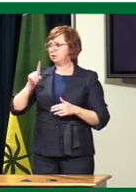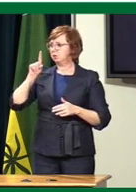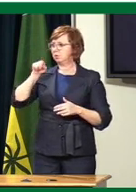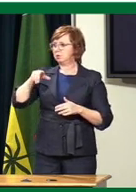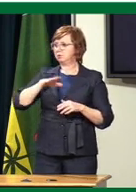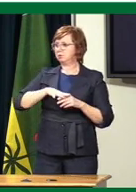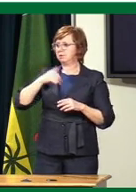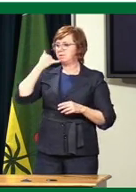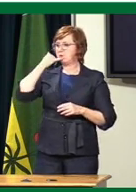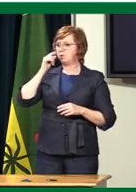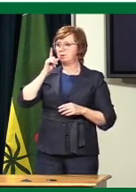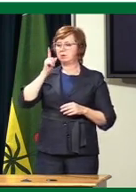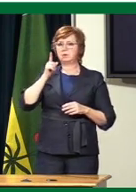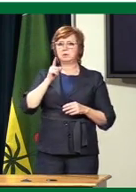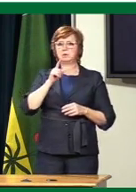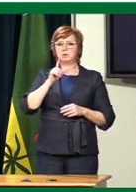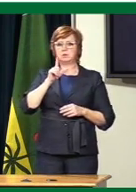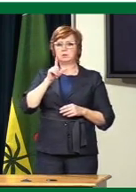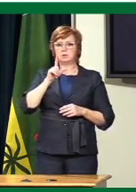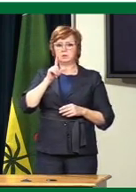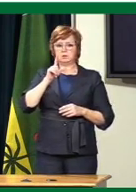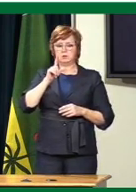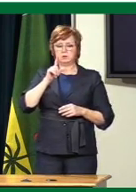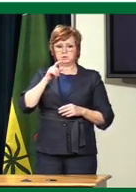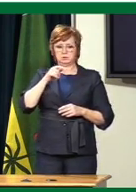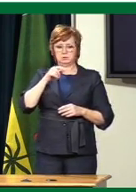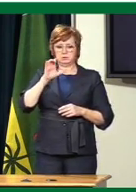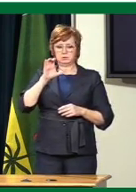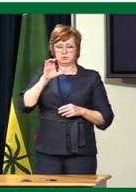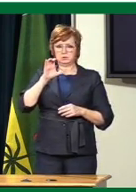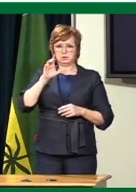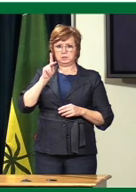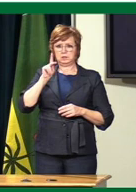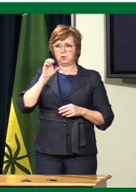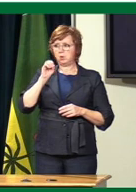line, please. We have Lara Feminov with CQM.